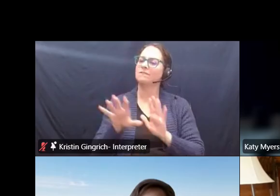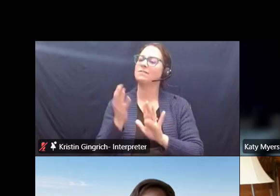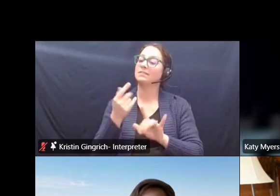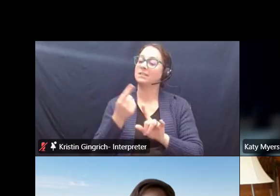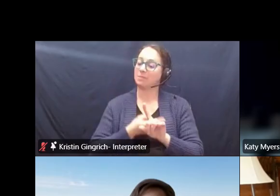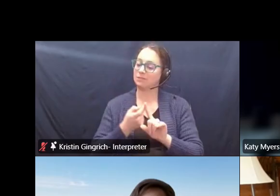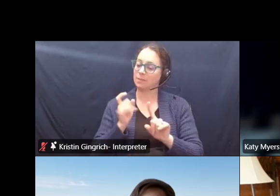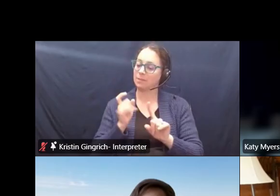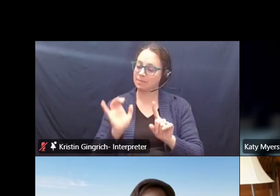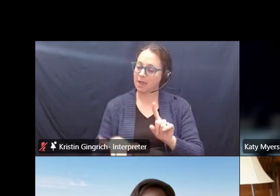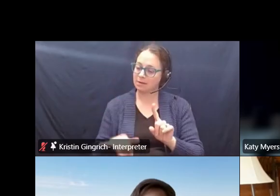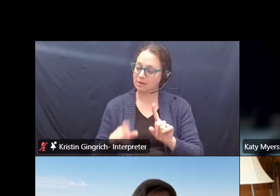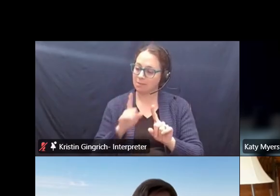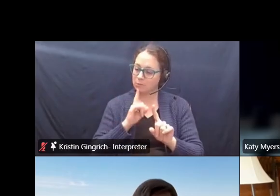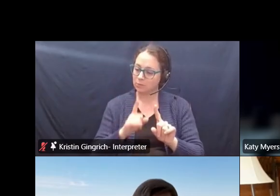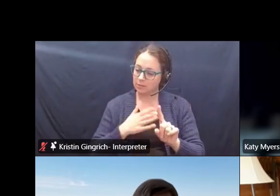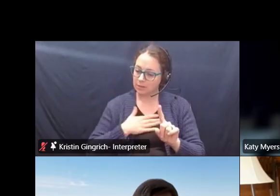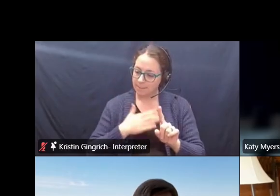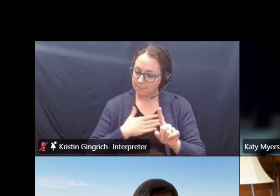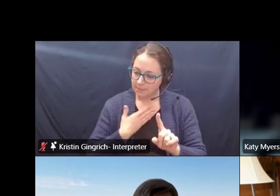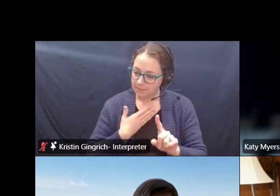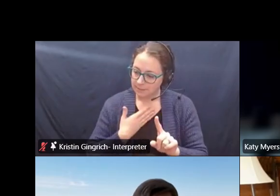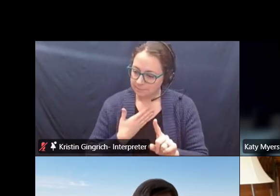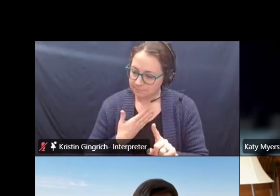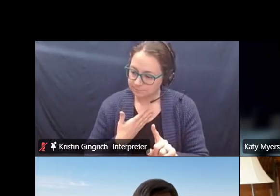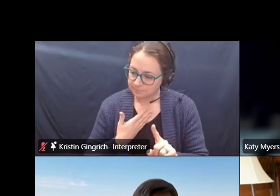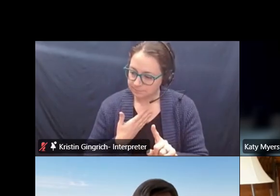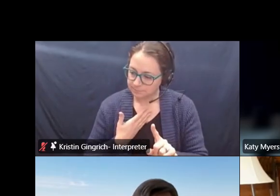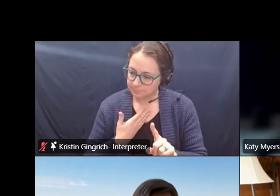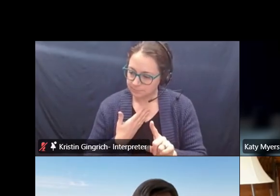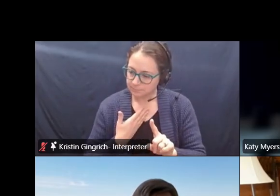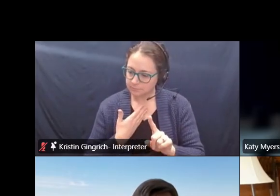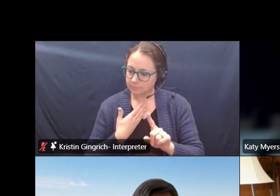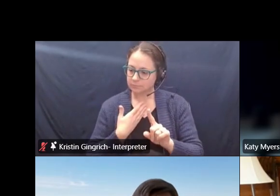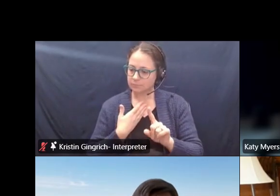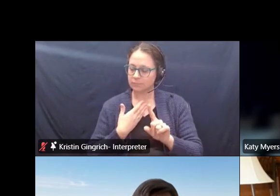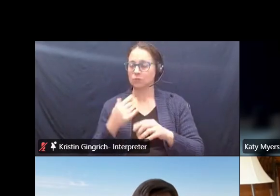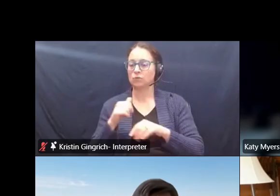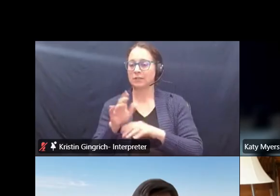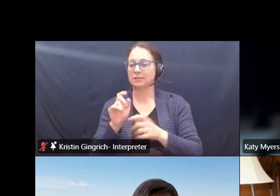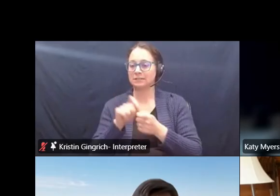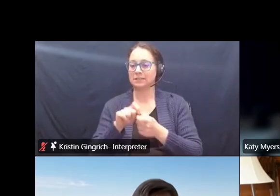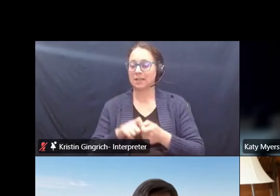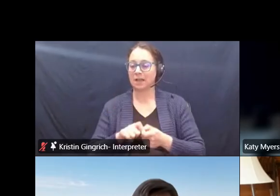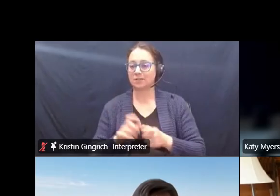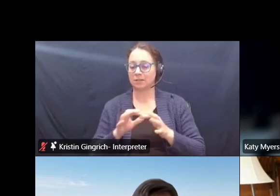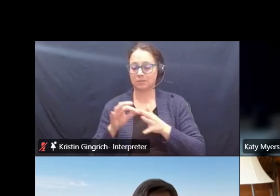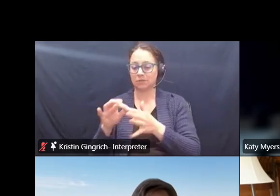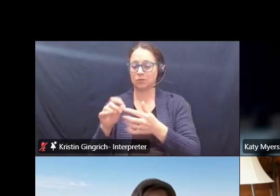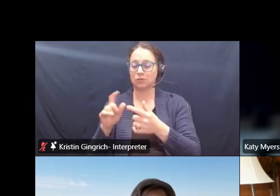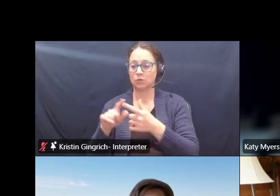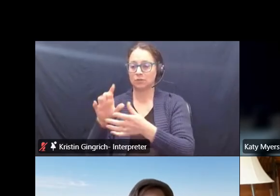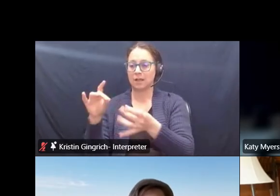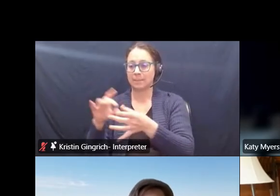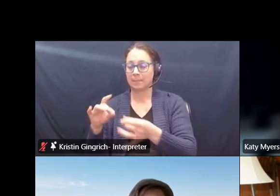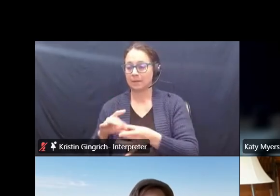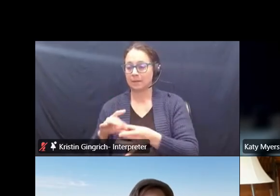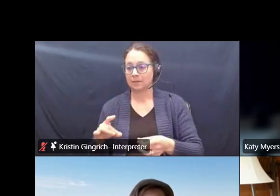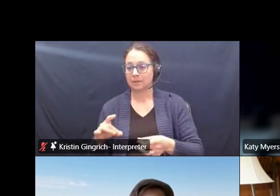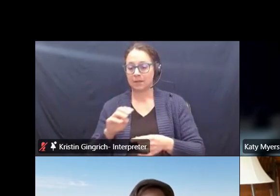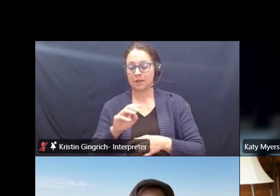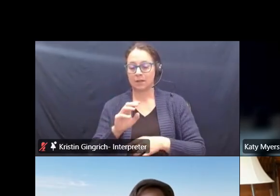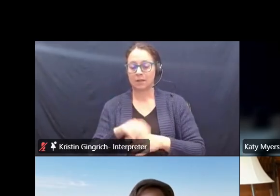would be very happy to send you the details that led to that statement and Mr.